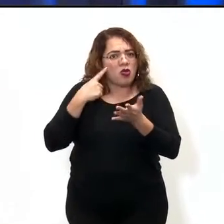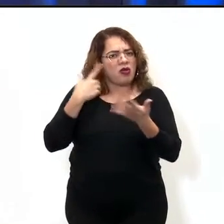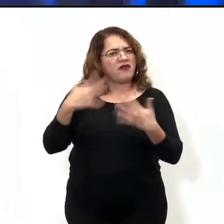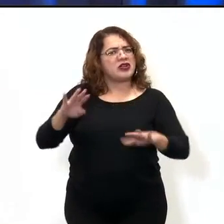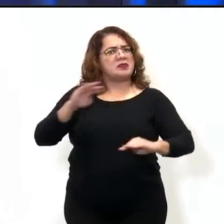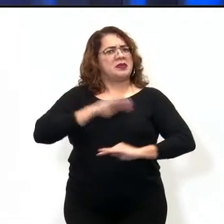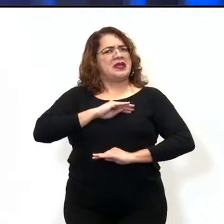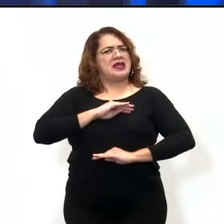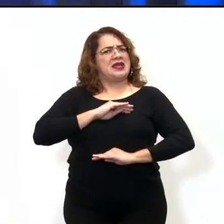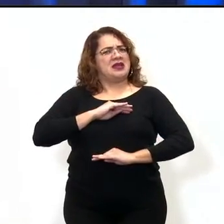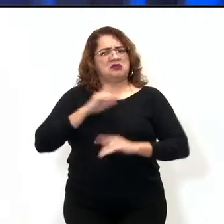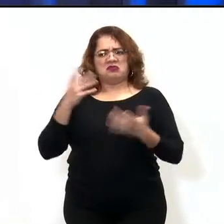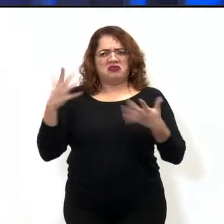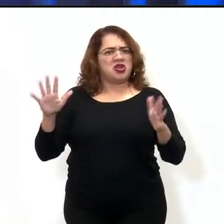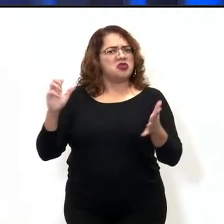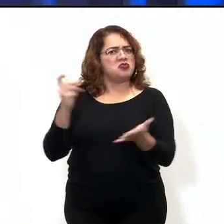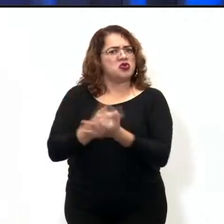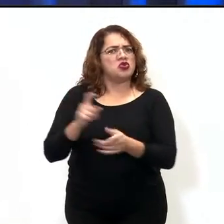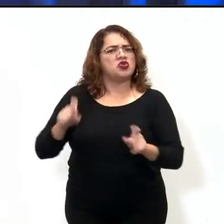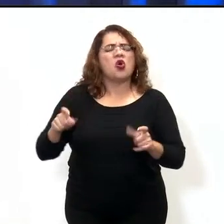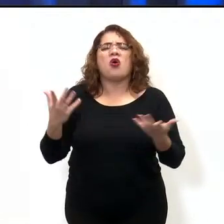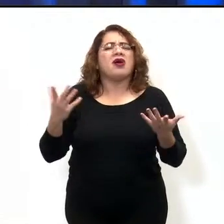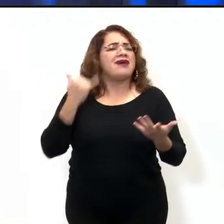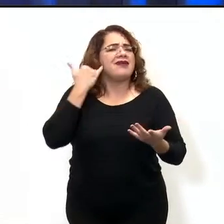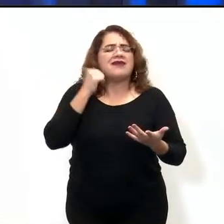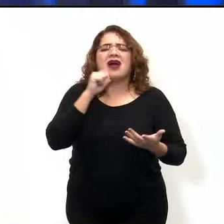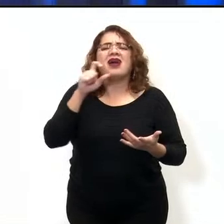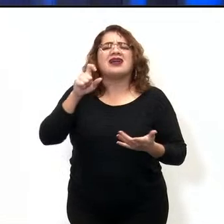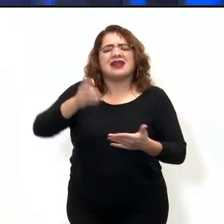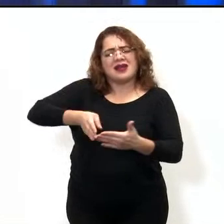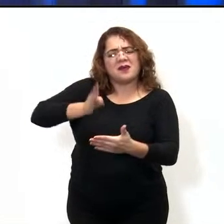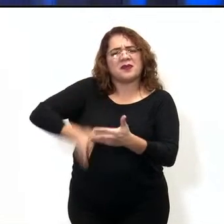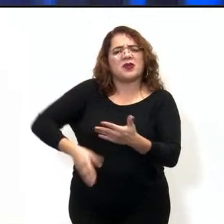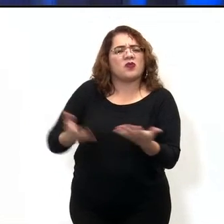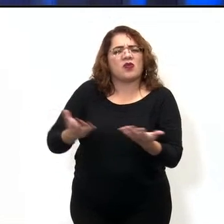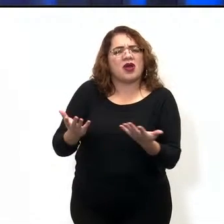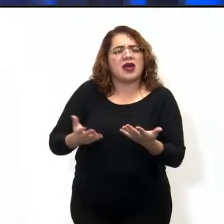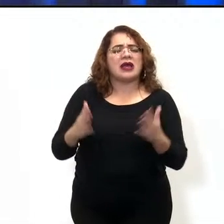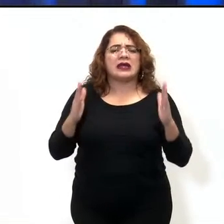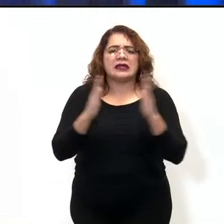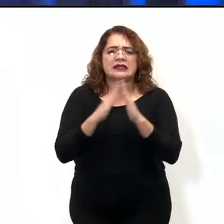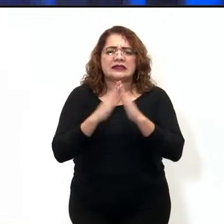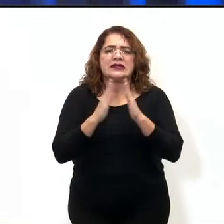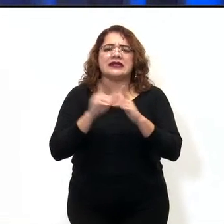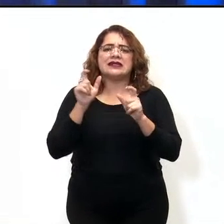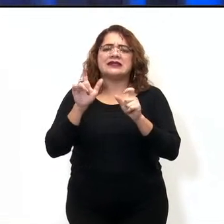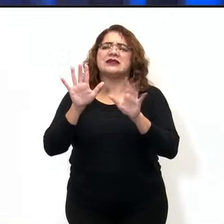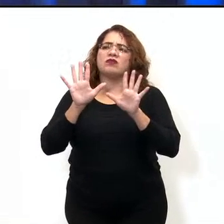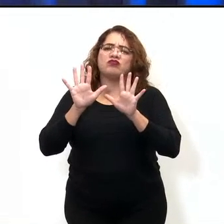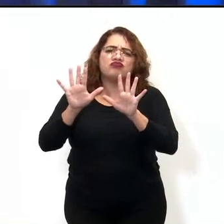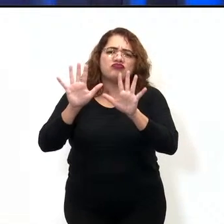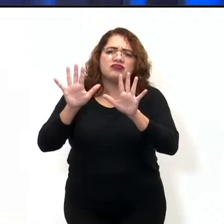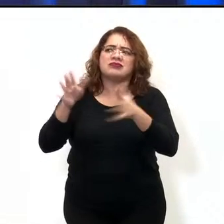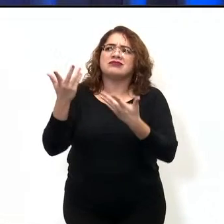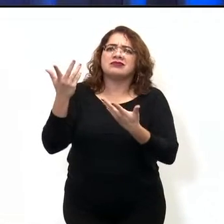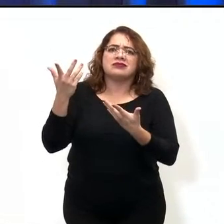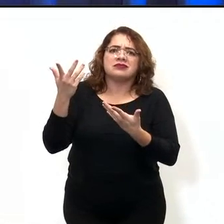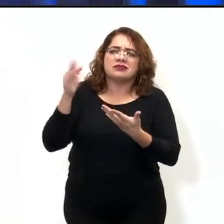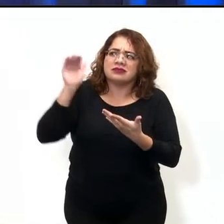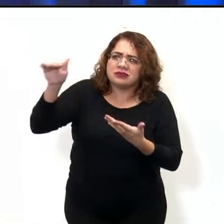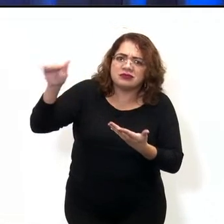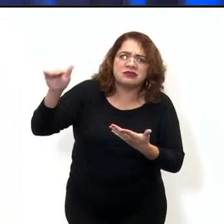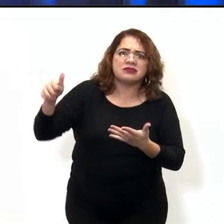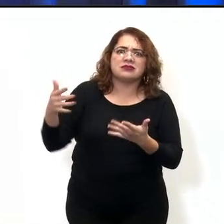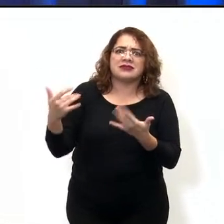what still needs to be completed? And most importantly, what is the city doing to pressure the state to open that